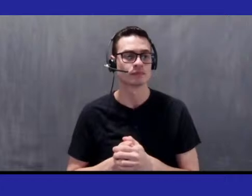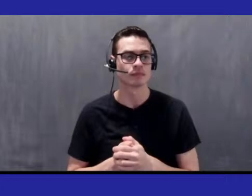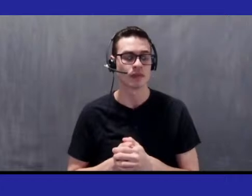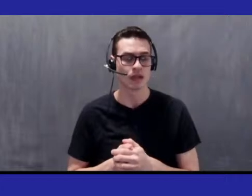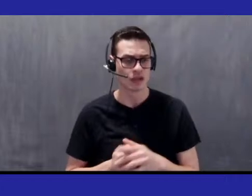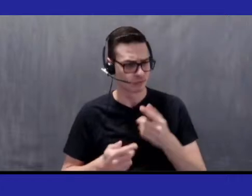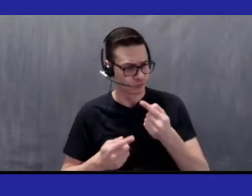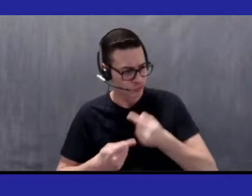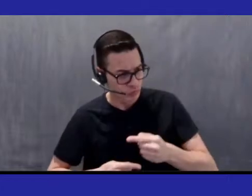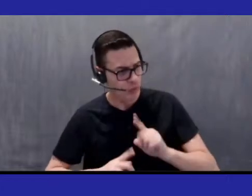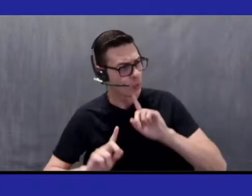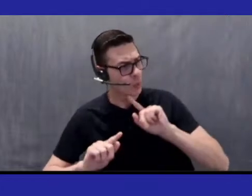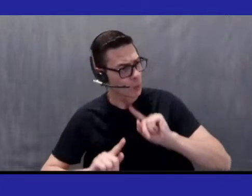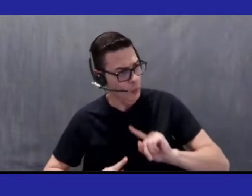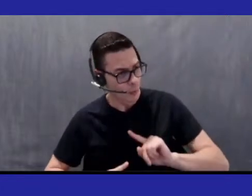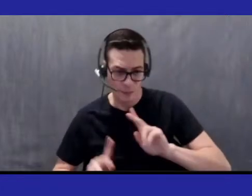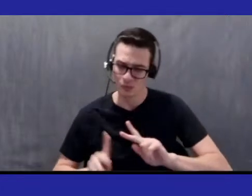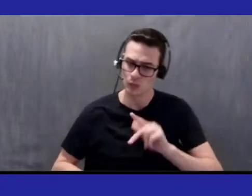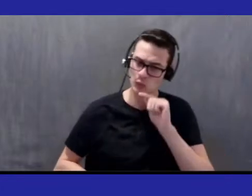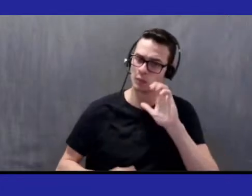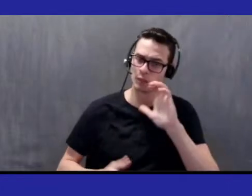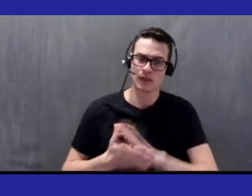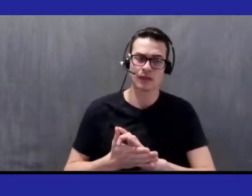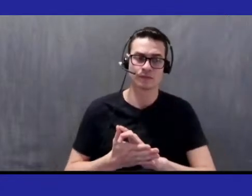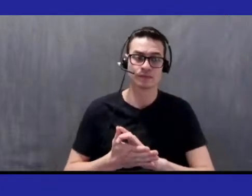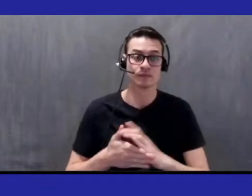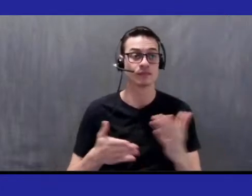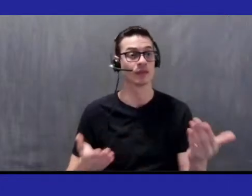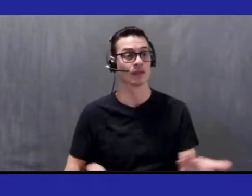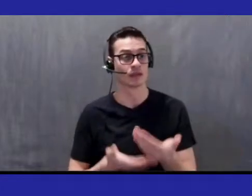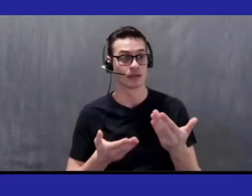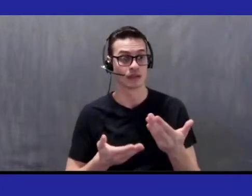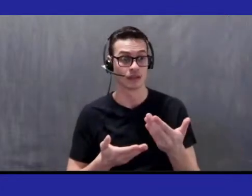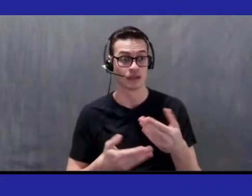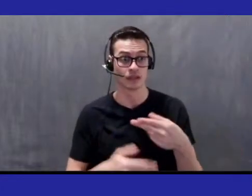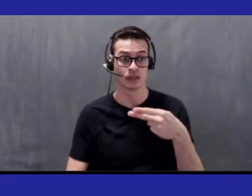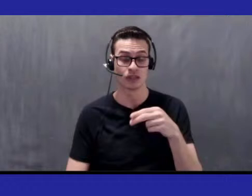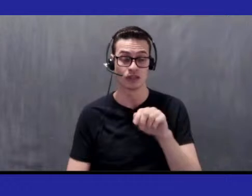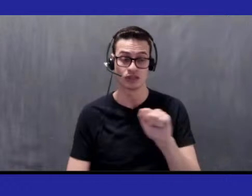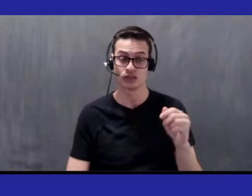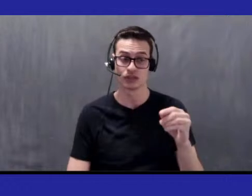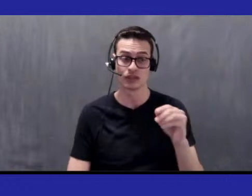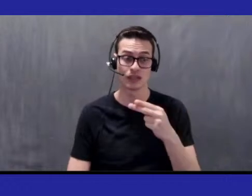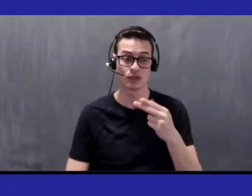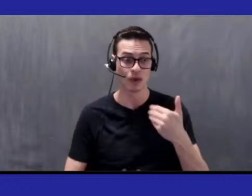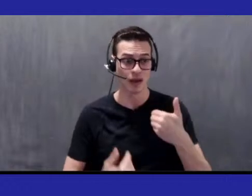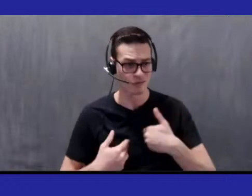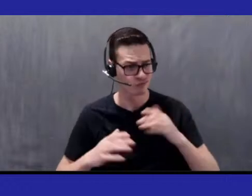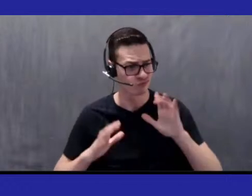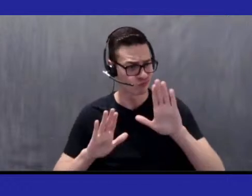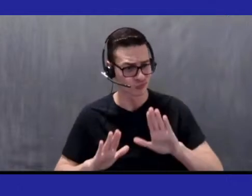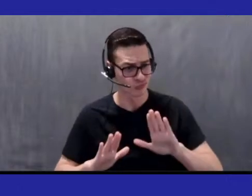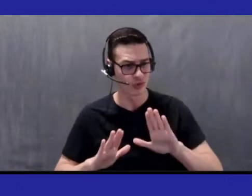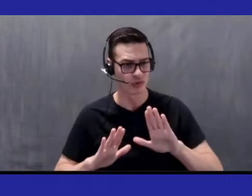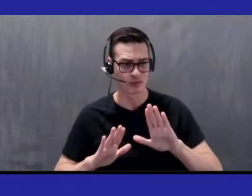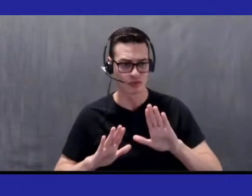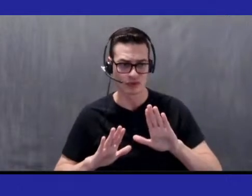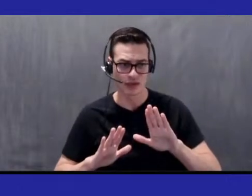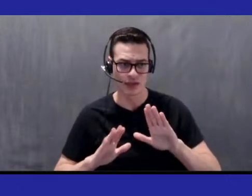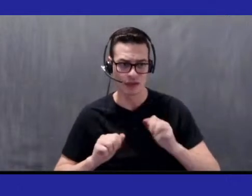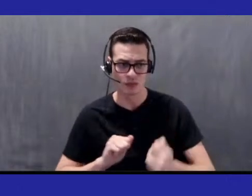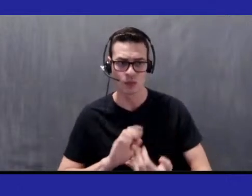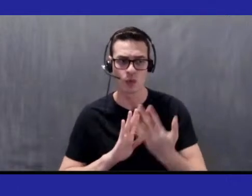really good job taking care of children with sickle cell. We have 6 hemoglobinopathy centers